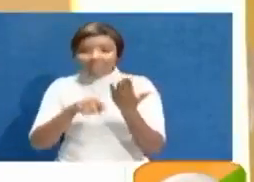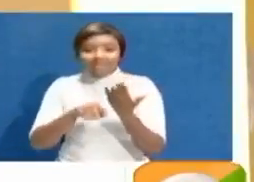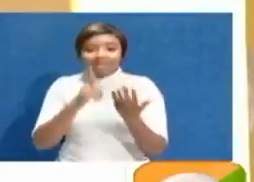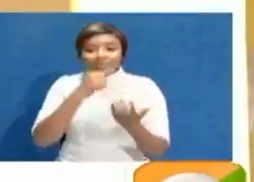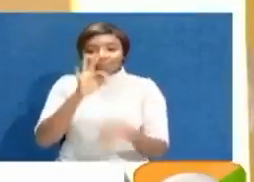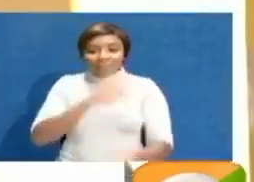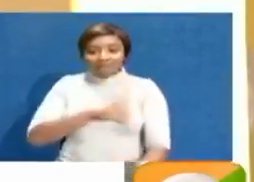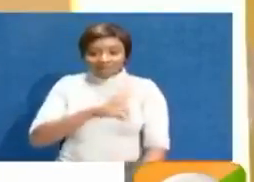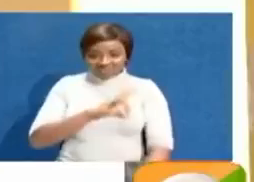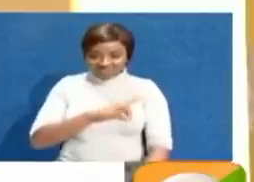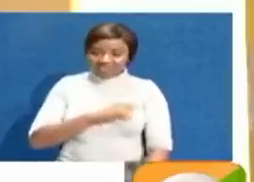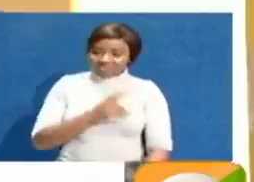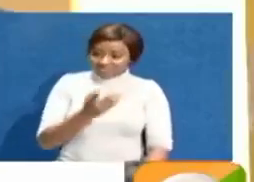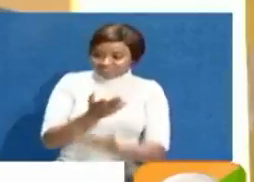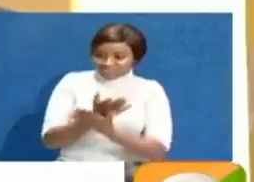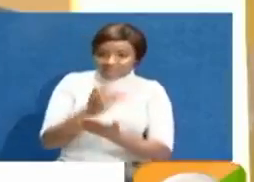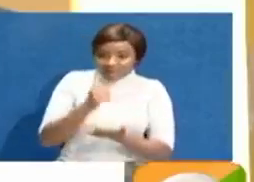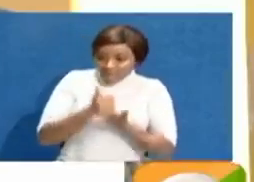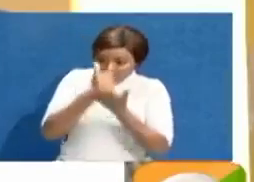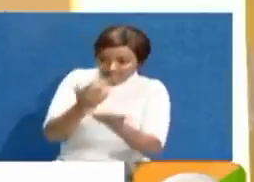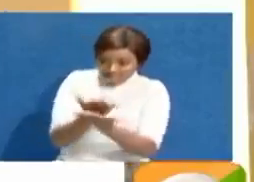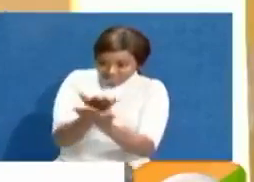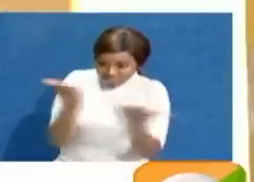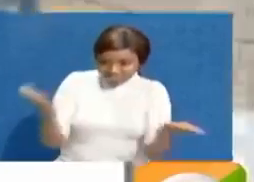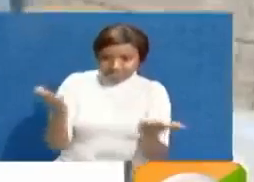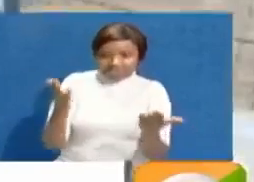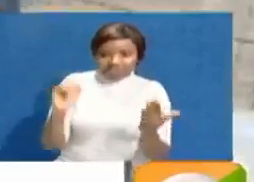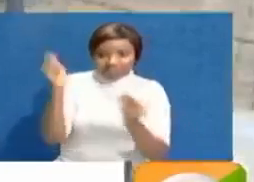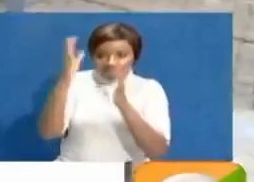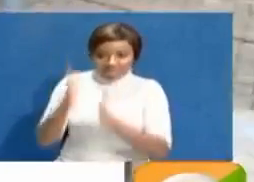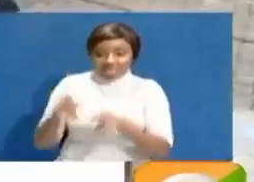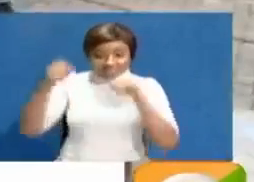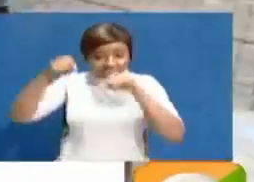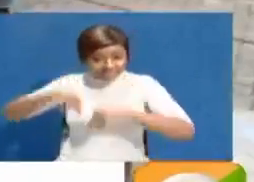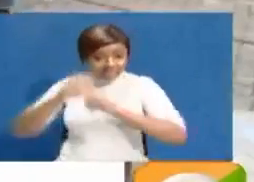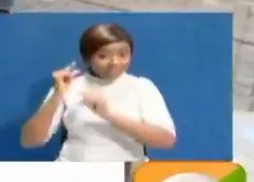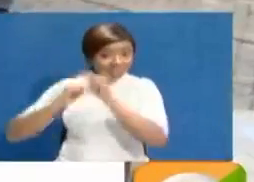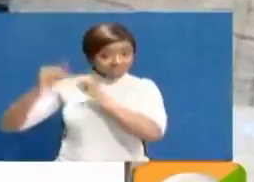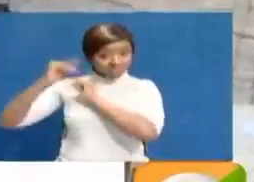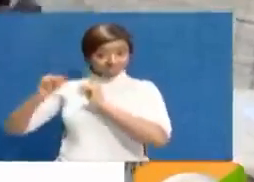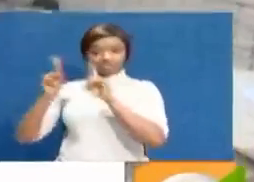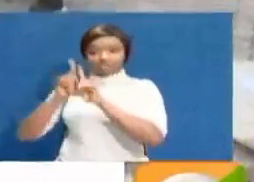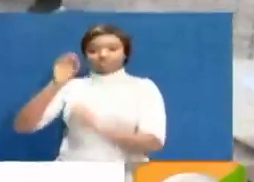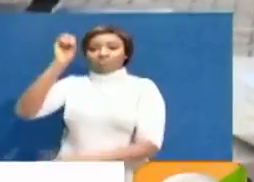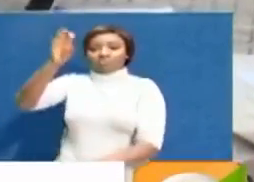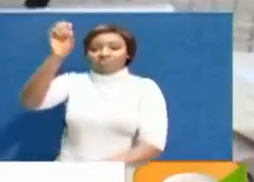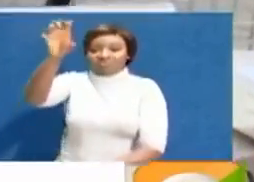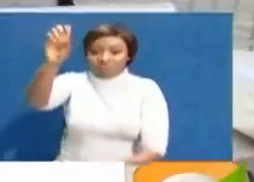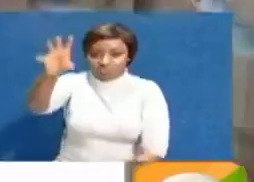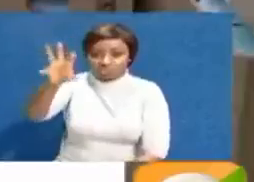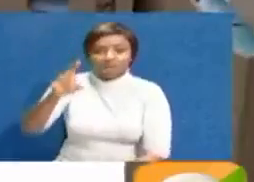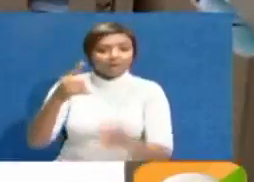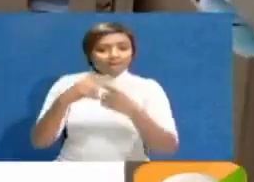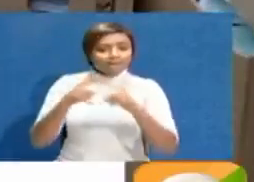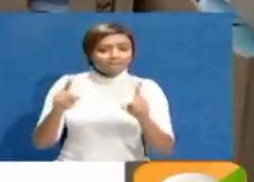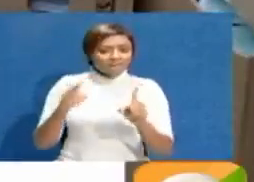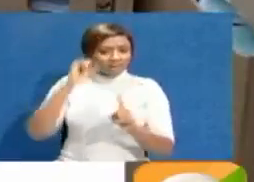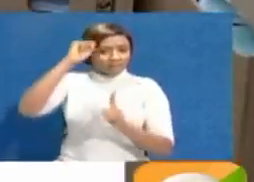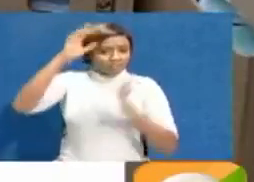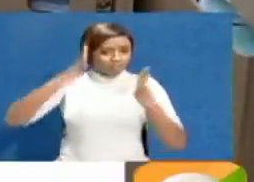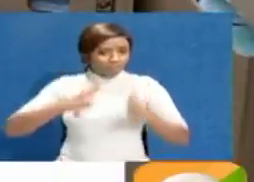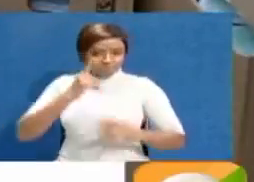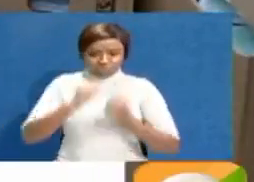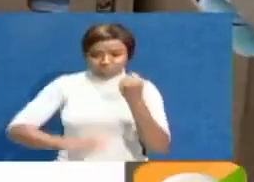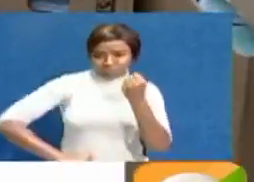watu ambao wana haja ya Wakenya na vizazi vijazo. BBI has been the subject of debate, with politicians allied to